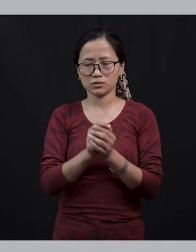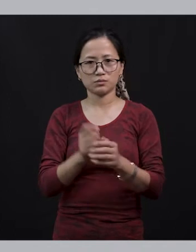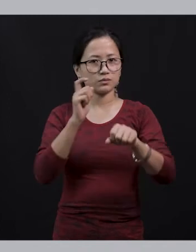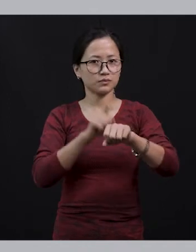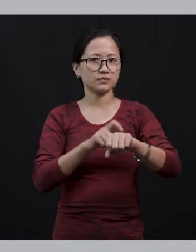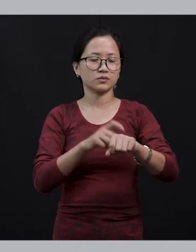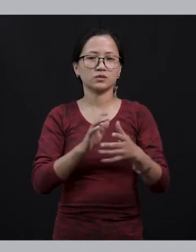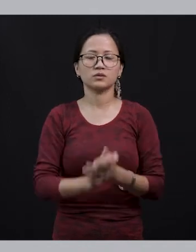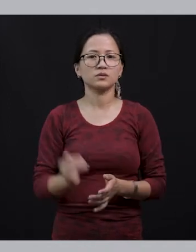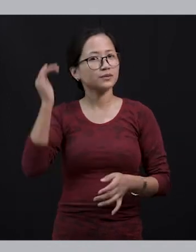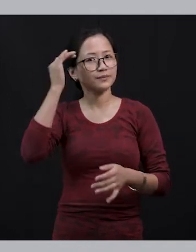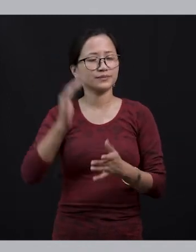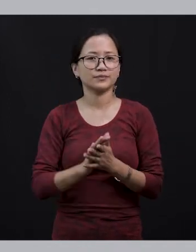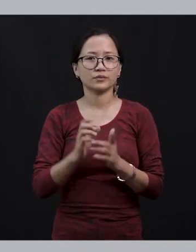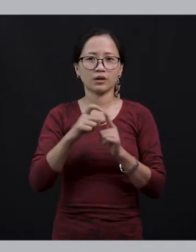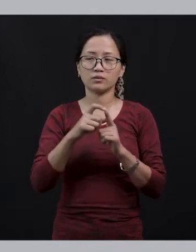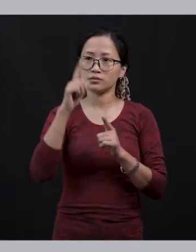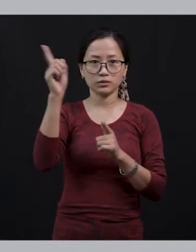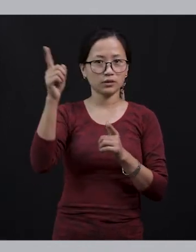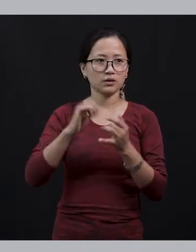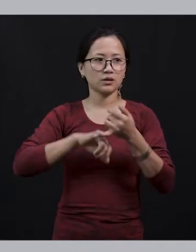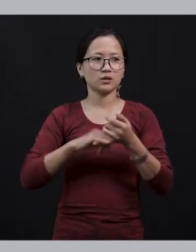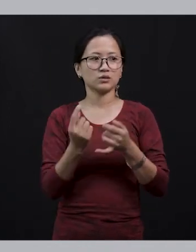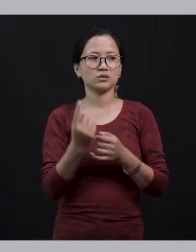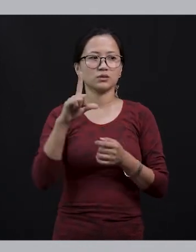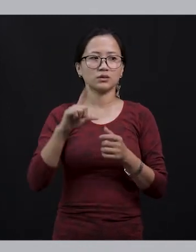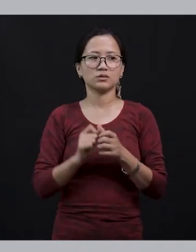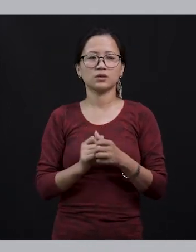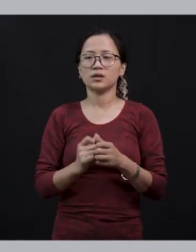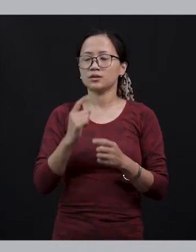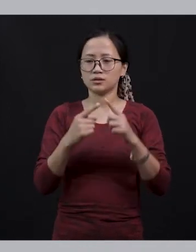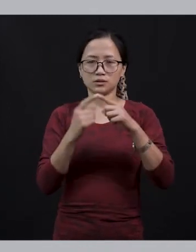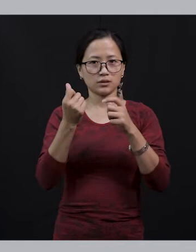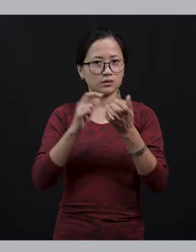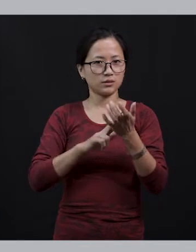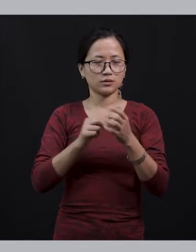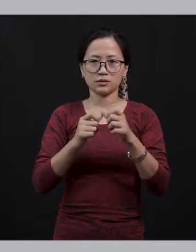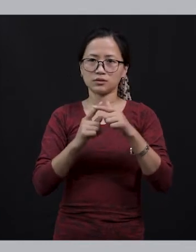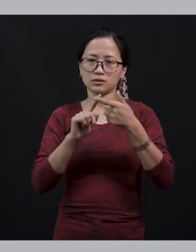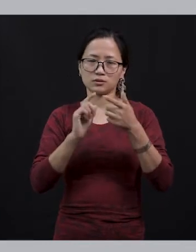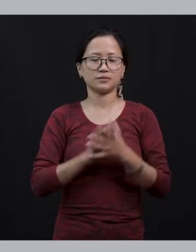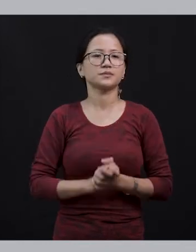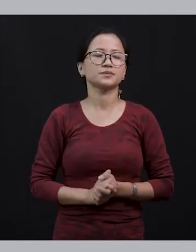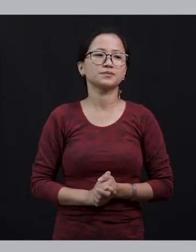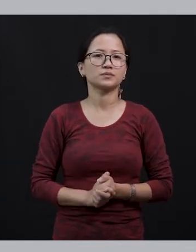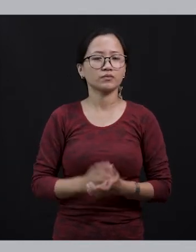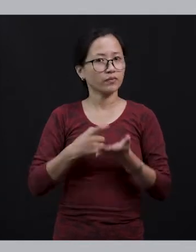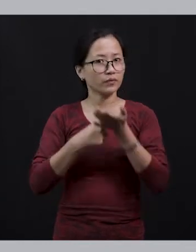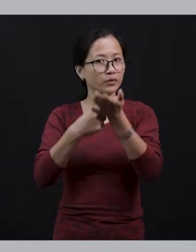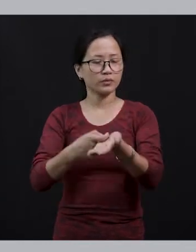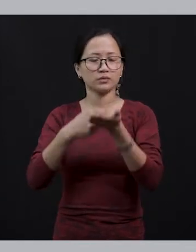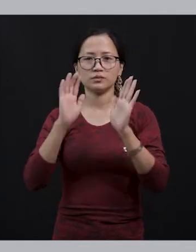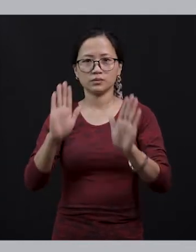period is known as Delhi Sultanate. And then you can see it was a few centuries of this Sultanate rule that